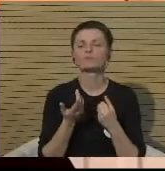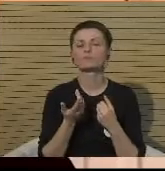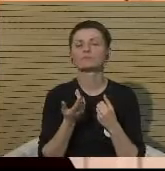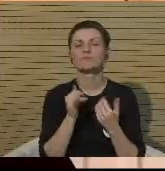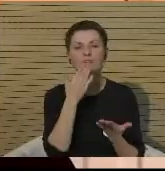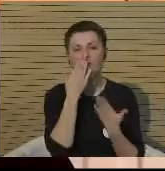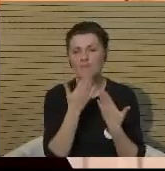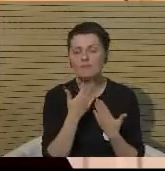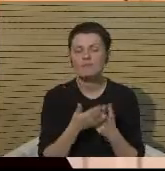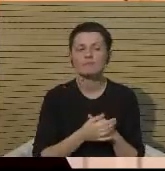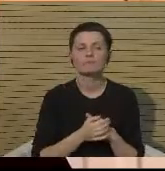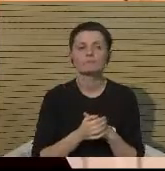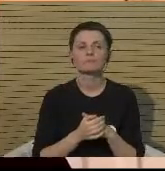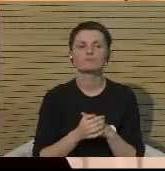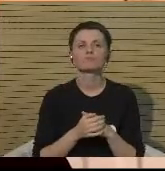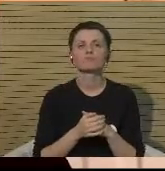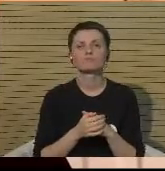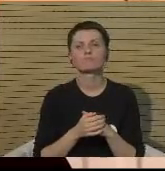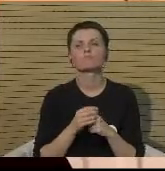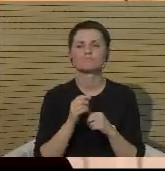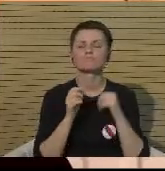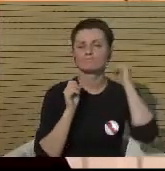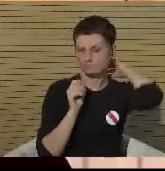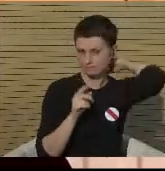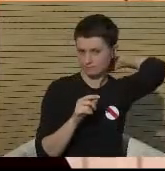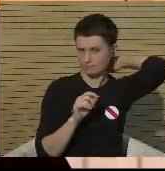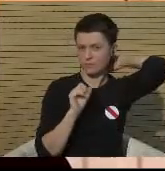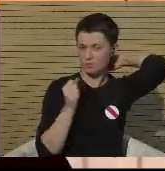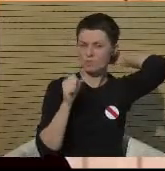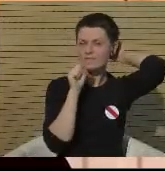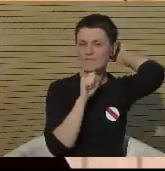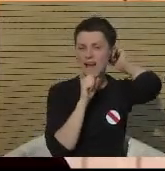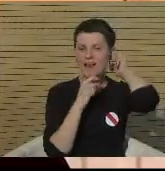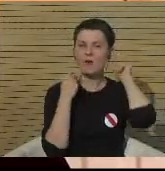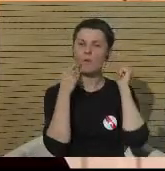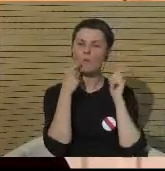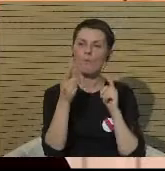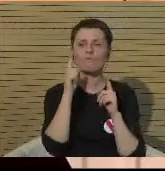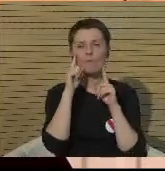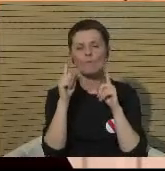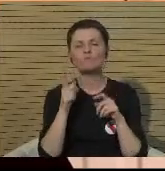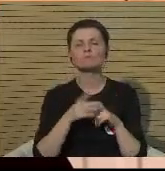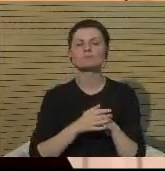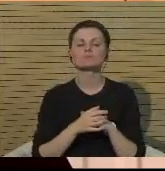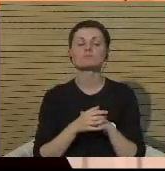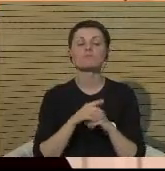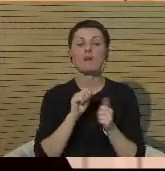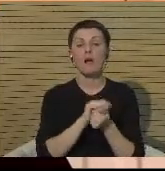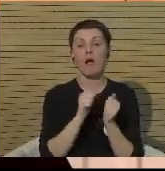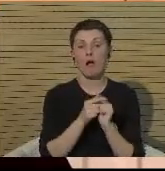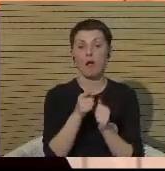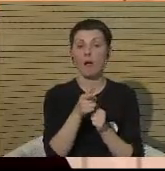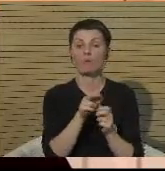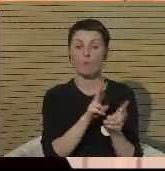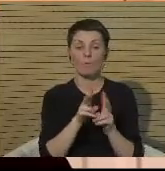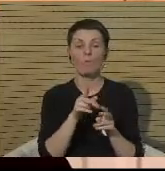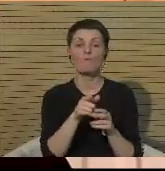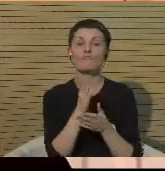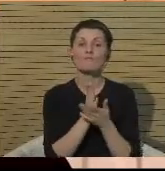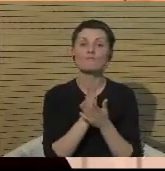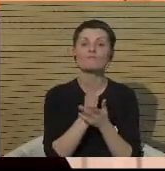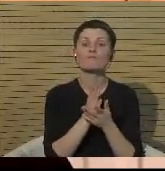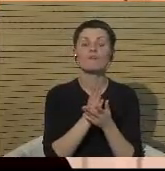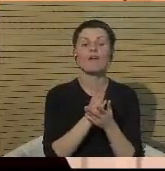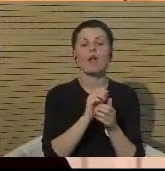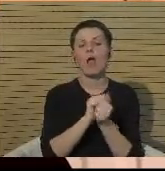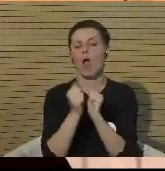milk. End of quote. So what is a good translation about? Well, there is an old saying that it's